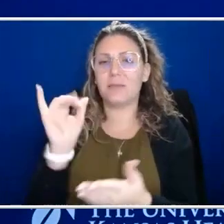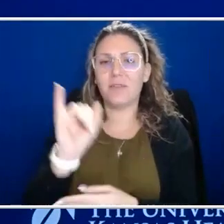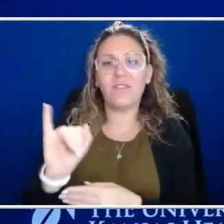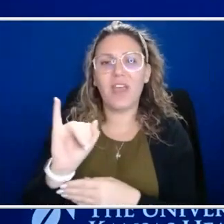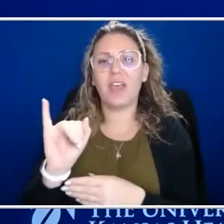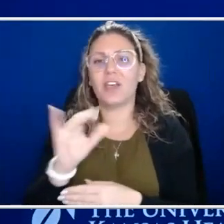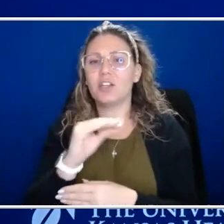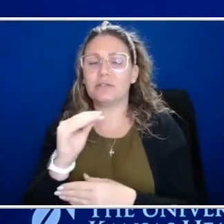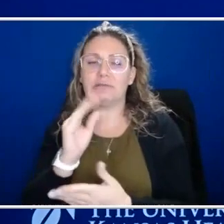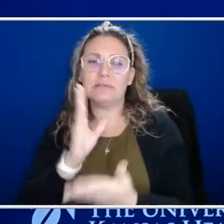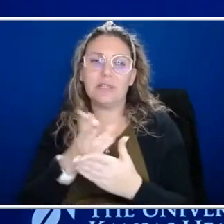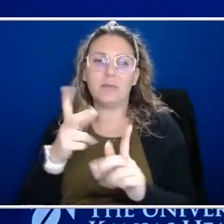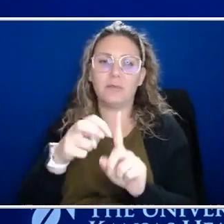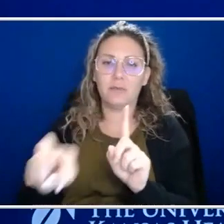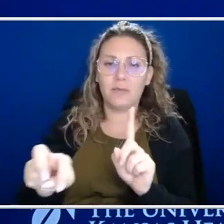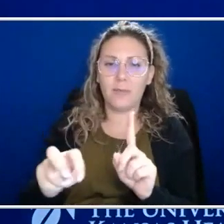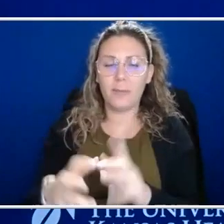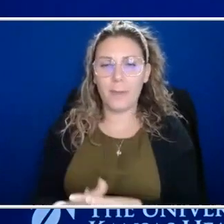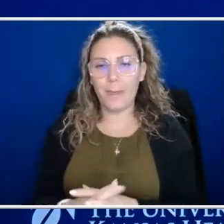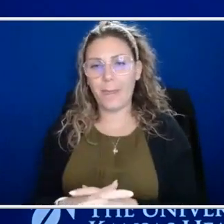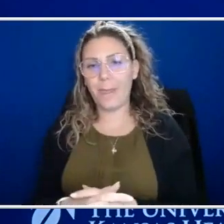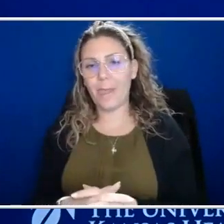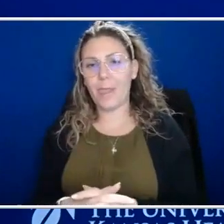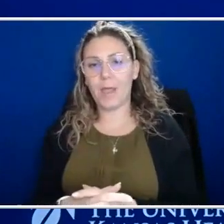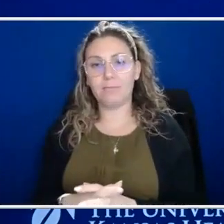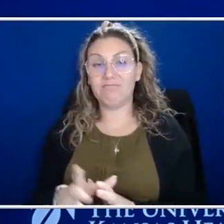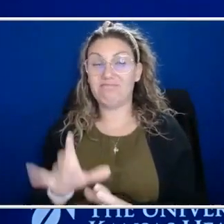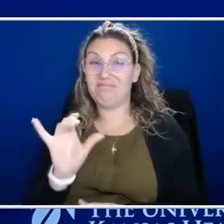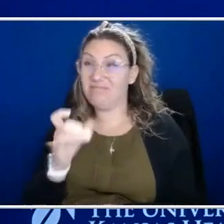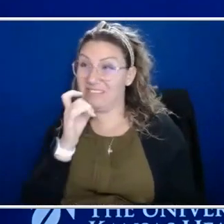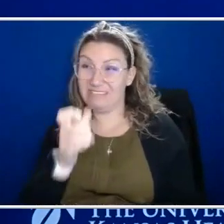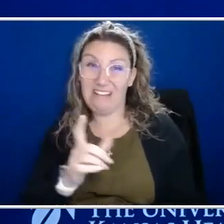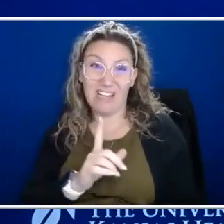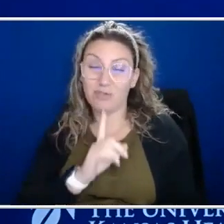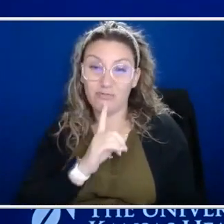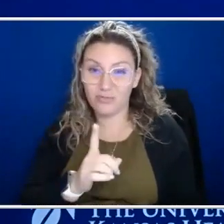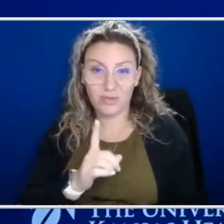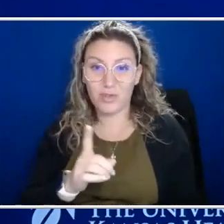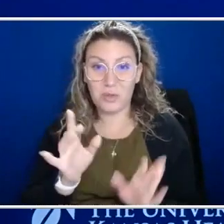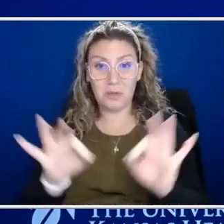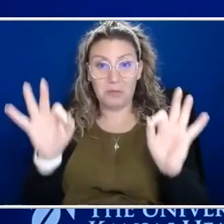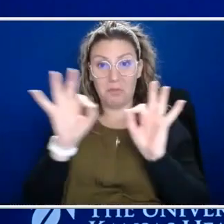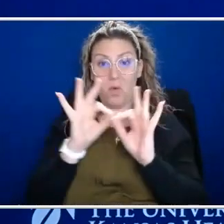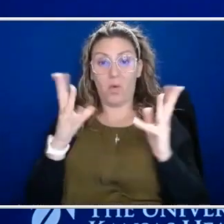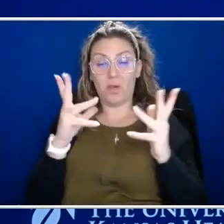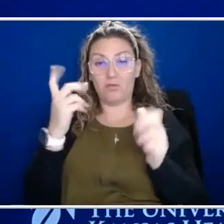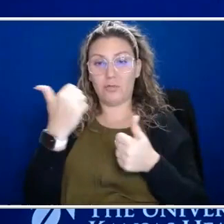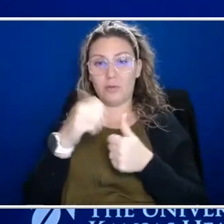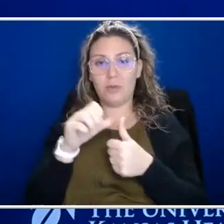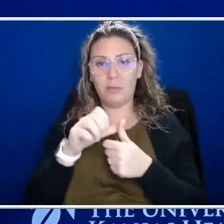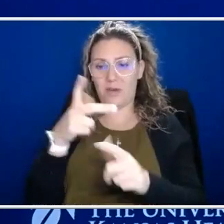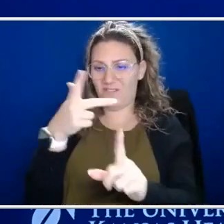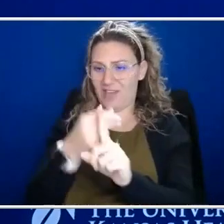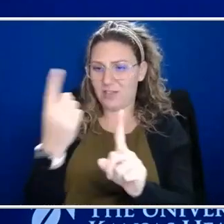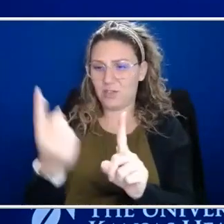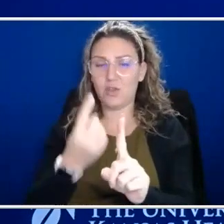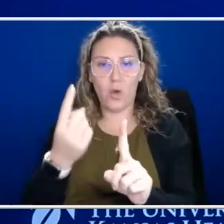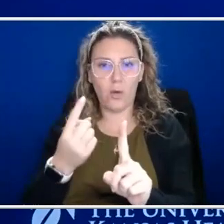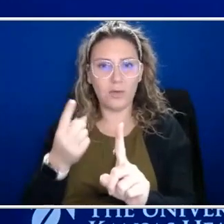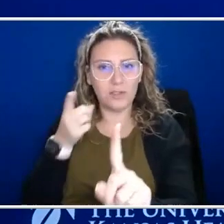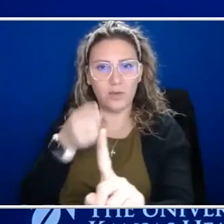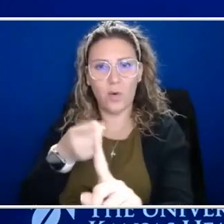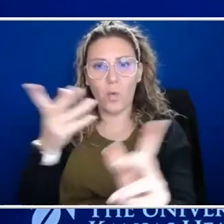transmission. You know, that is not actually accurate. The important thing to remember is the vaccines were always created to reduce your chance